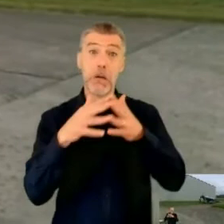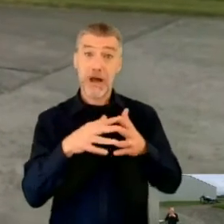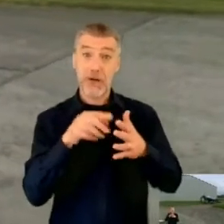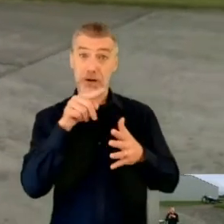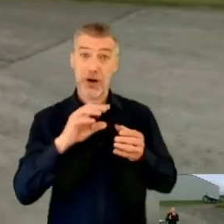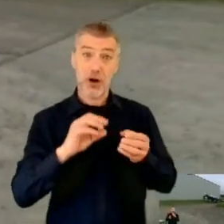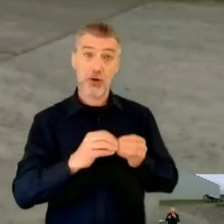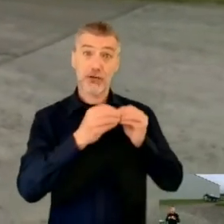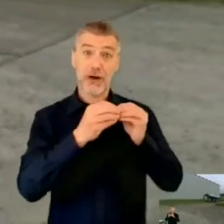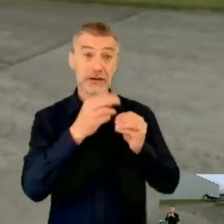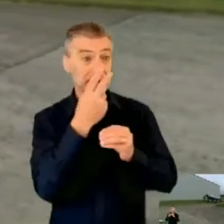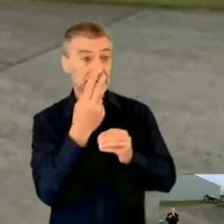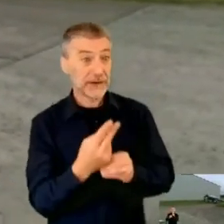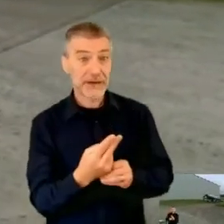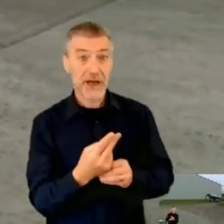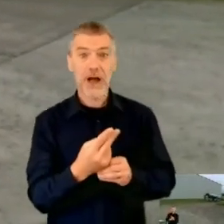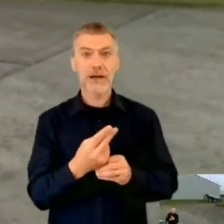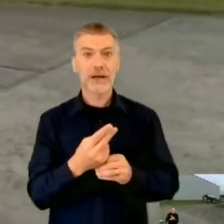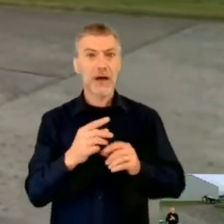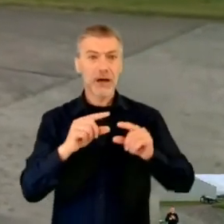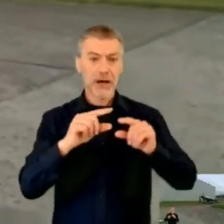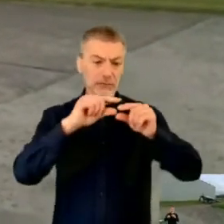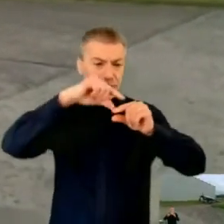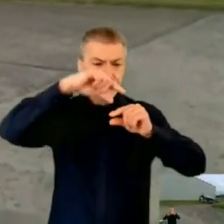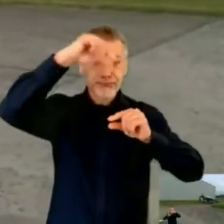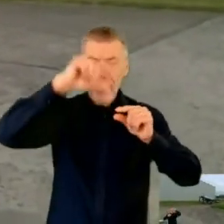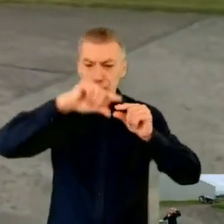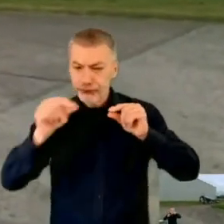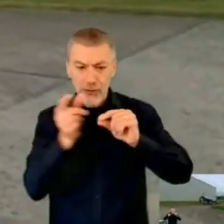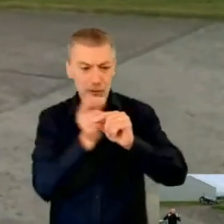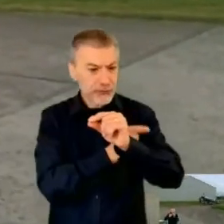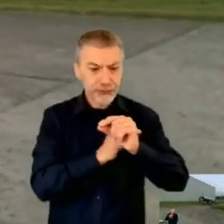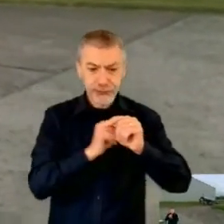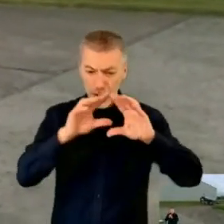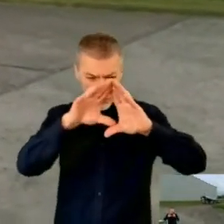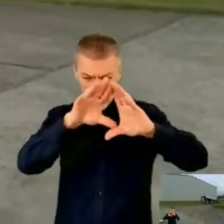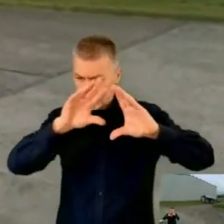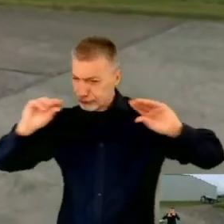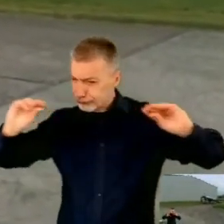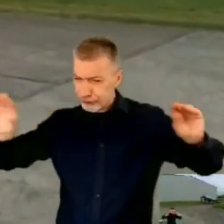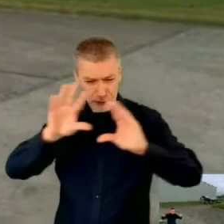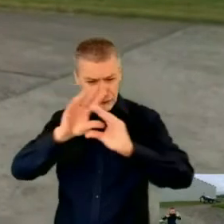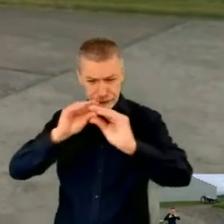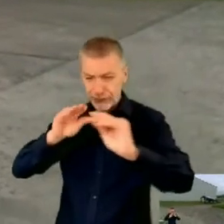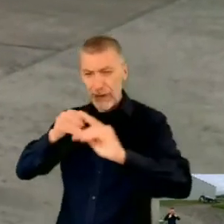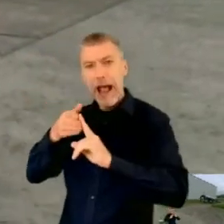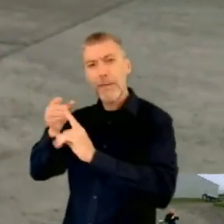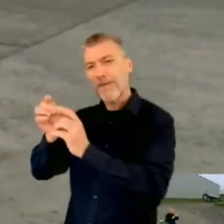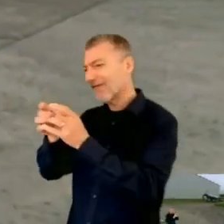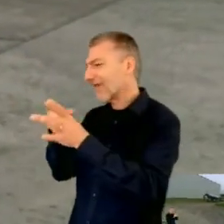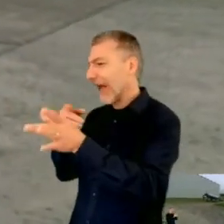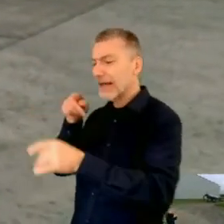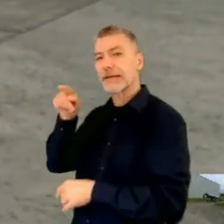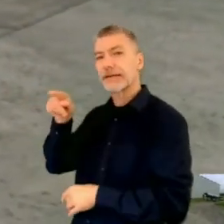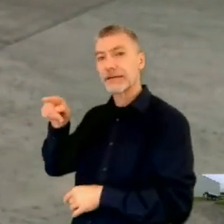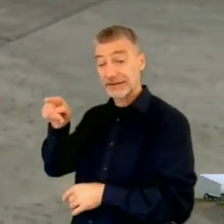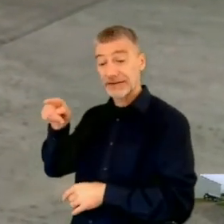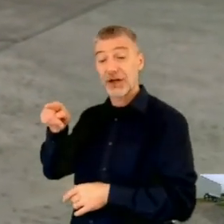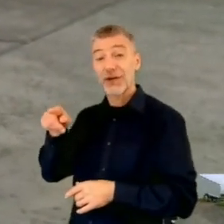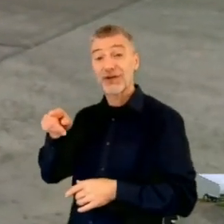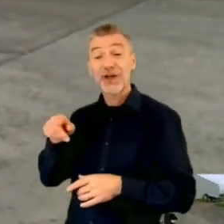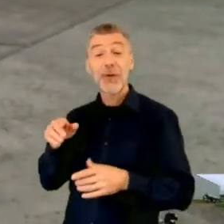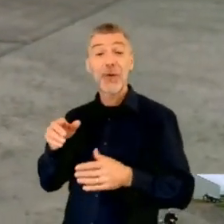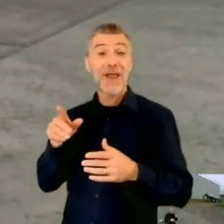whole airfoil and the aircraft stuff just to go as fast as possible. So when we look forwards to electric